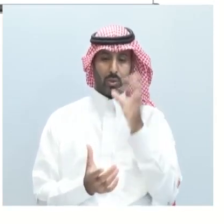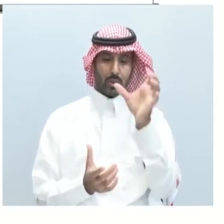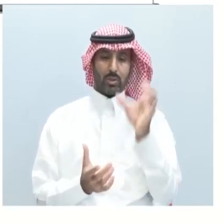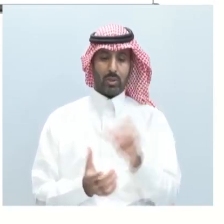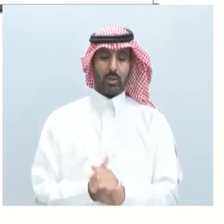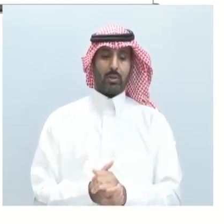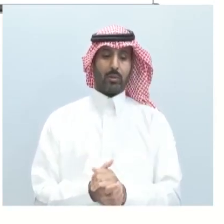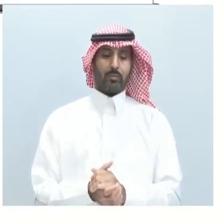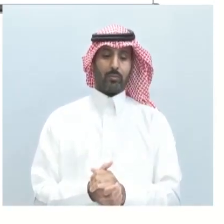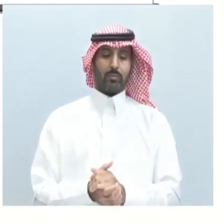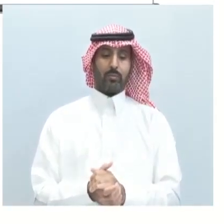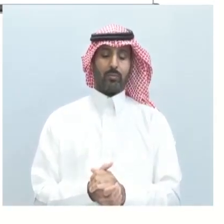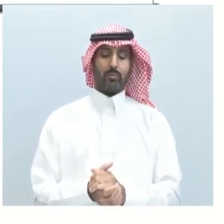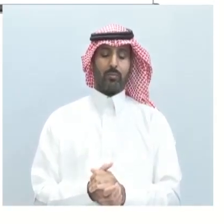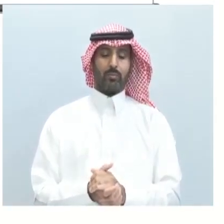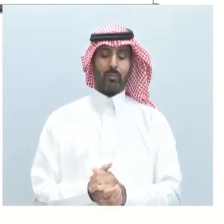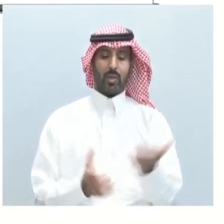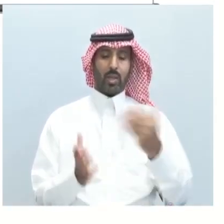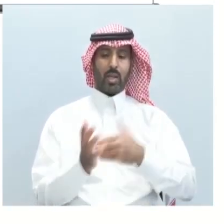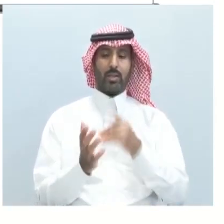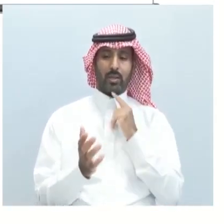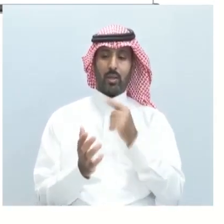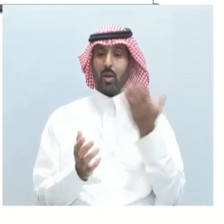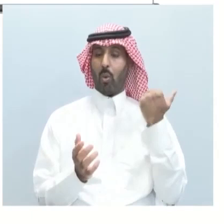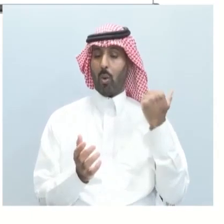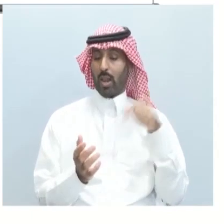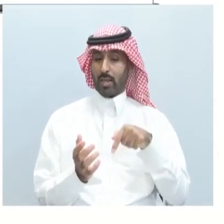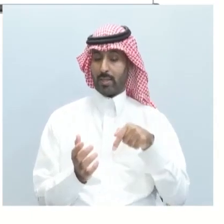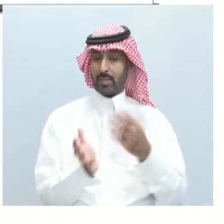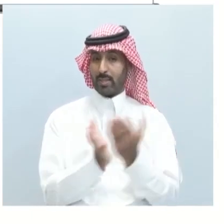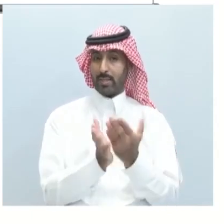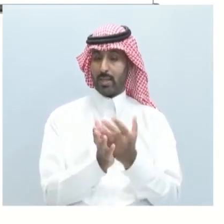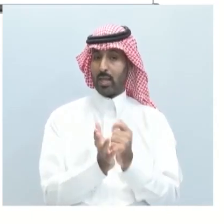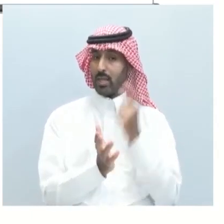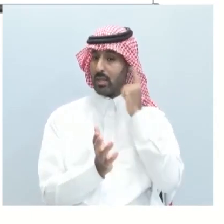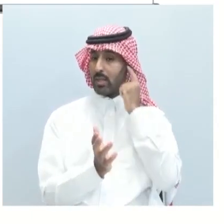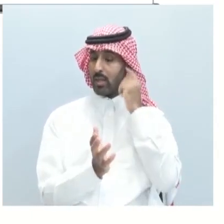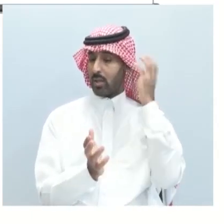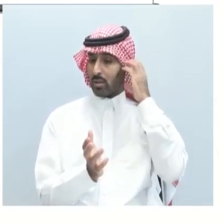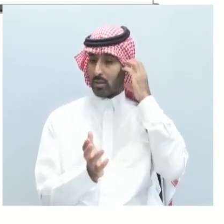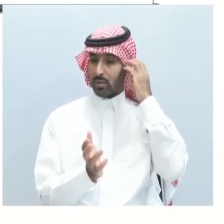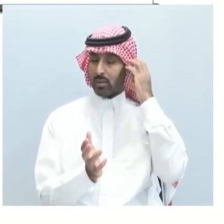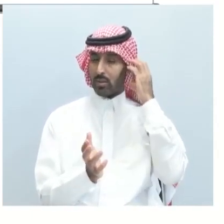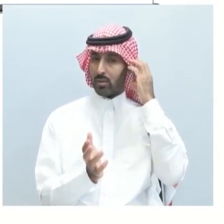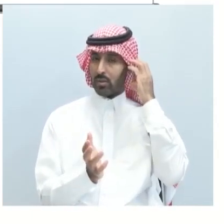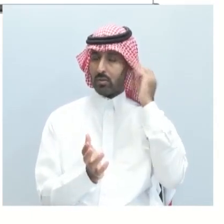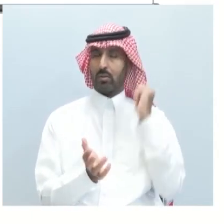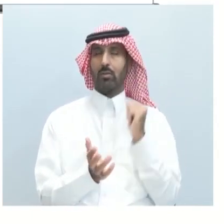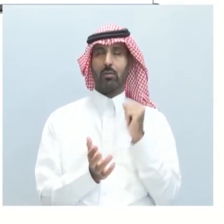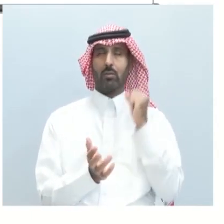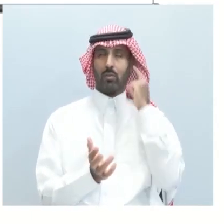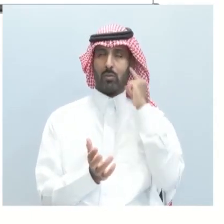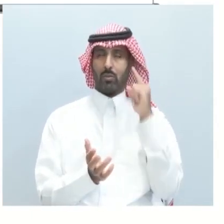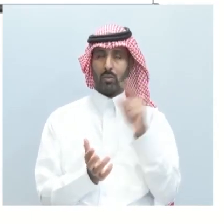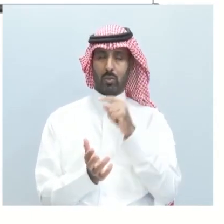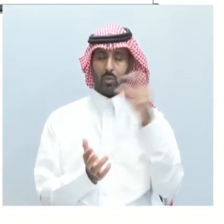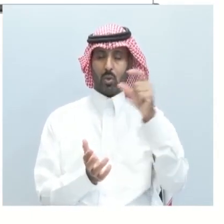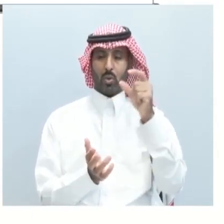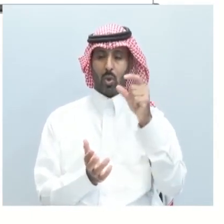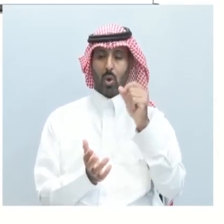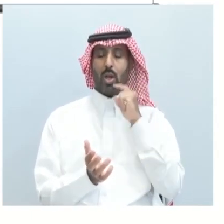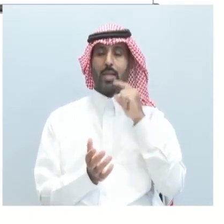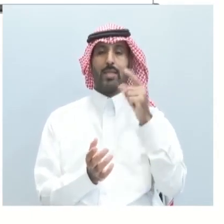applied. The last part that we had in our listening lesson, which was to enumerate Dr. Abdul